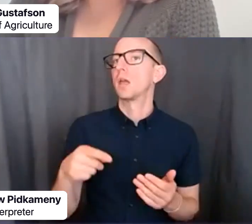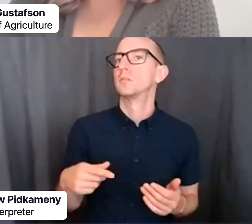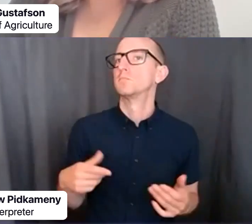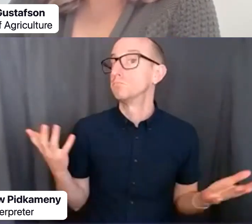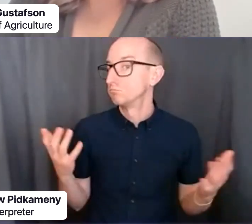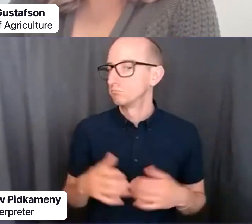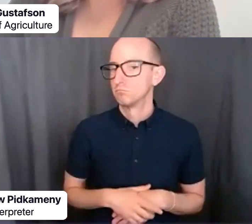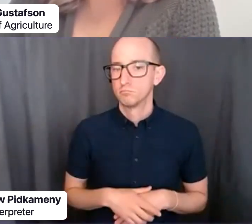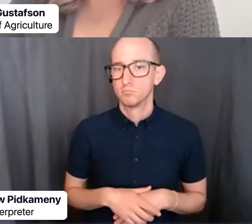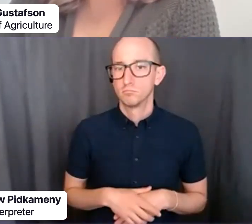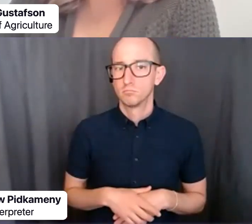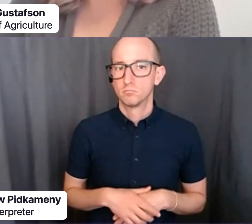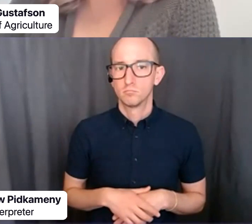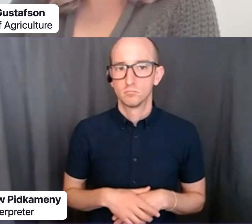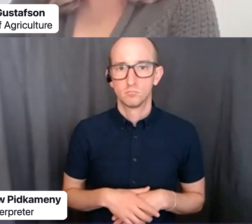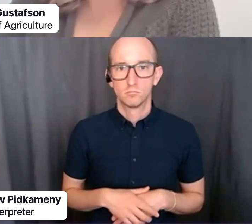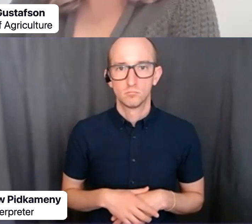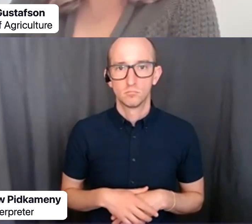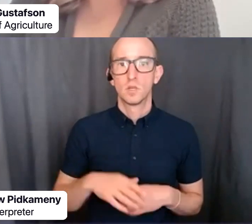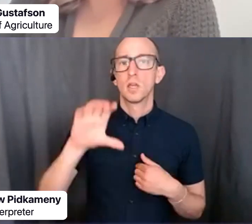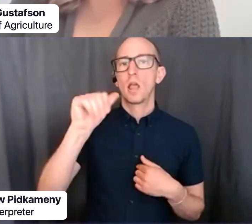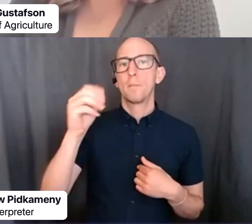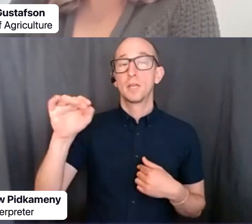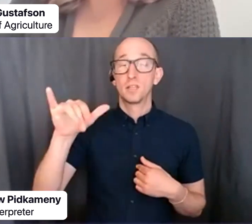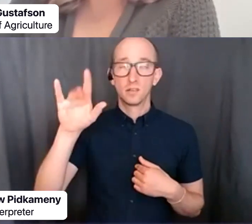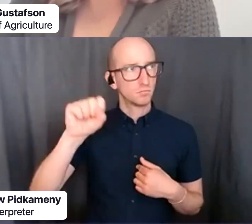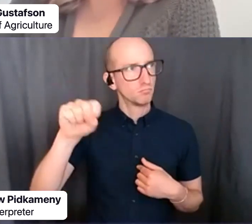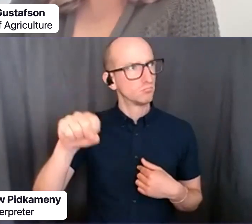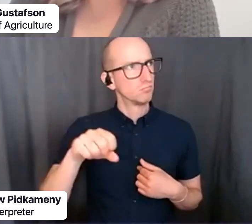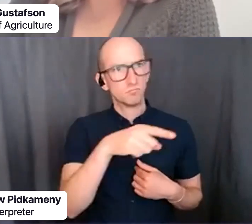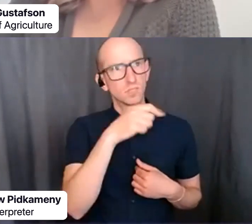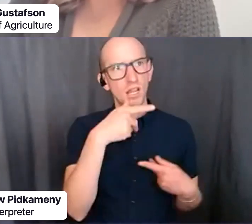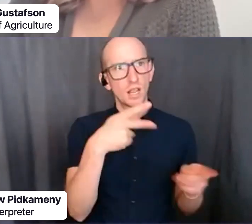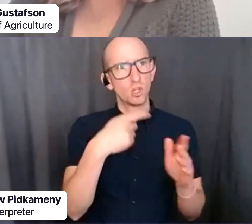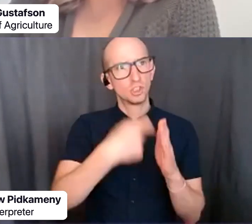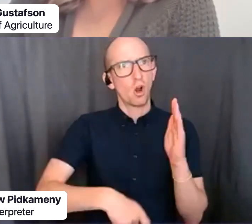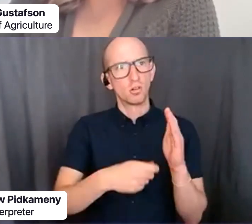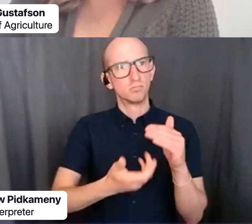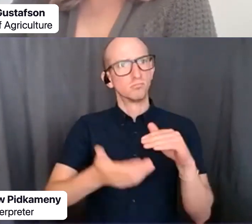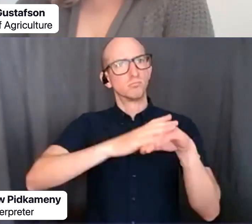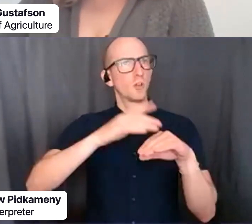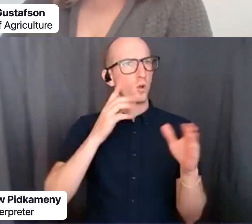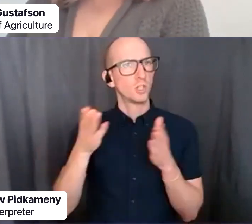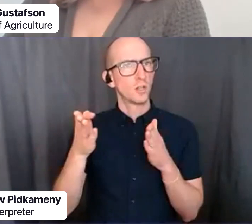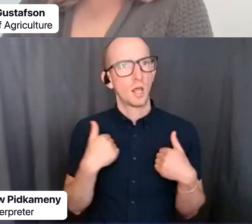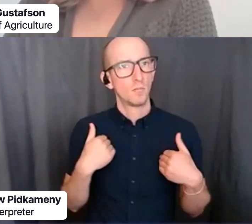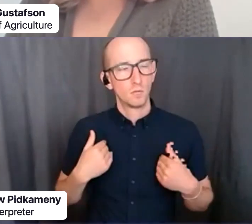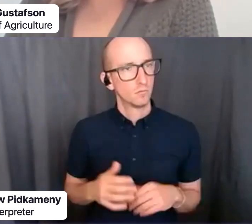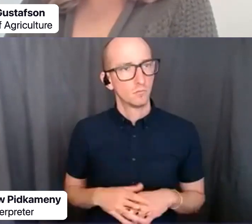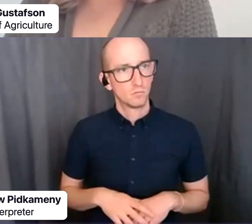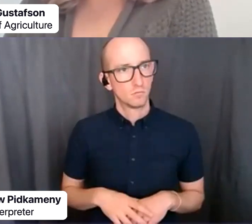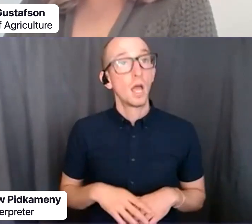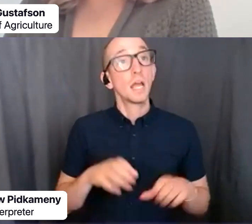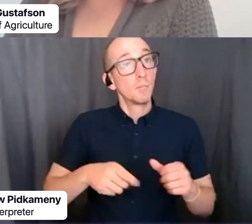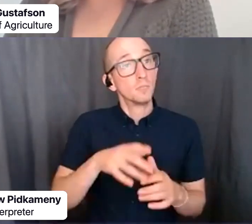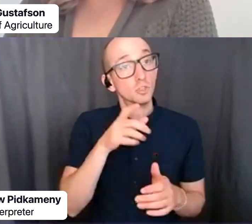Yeah, service animals can't be charged fees. They can be charged for damage that they